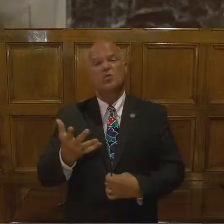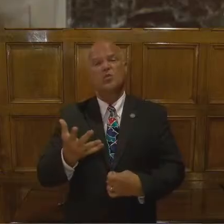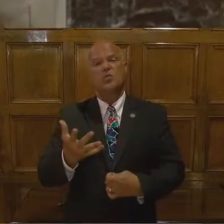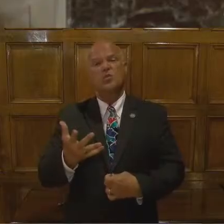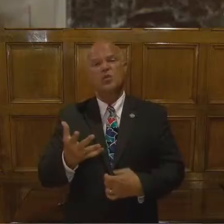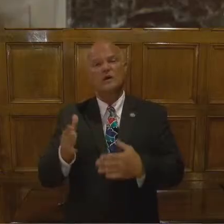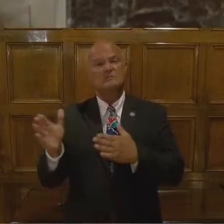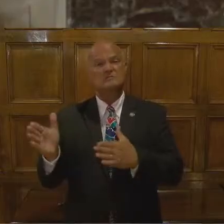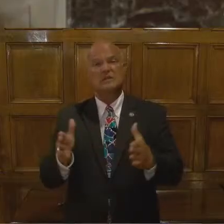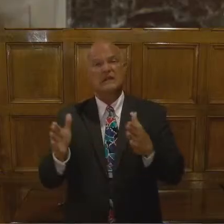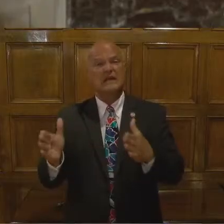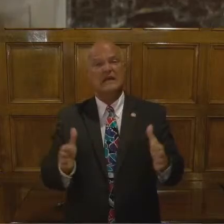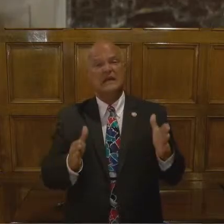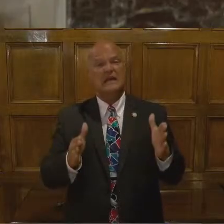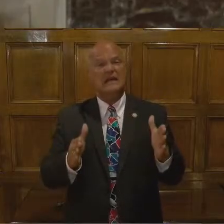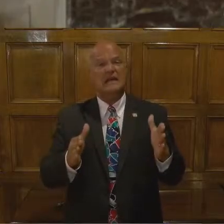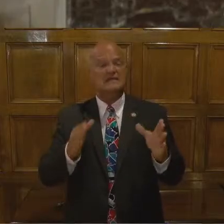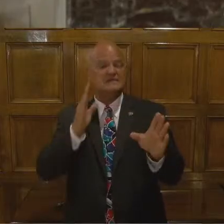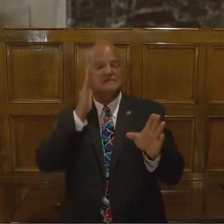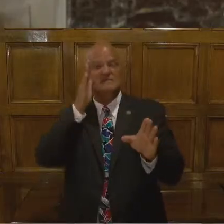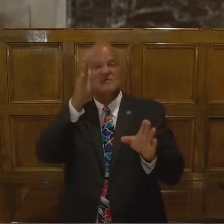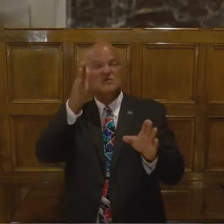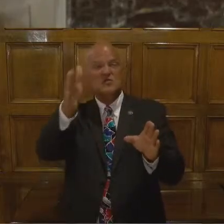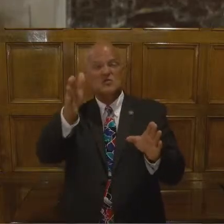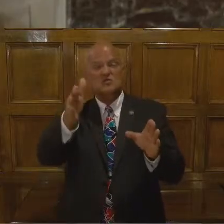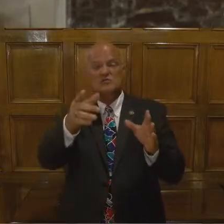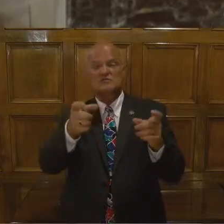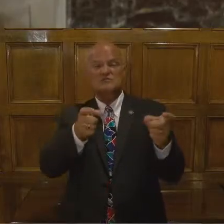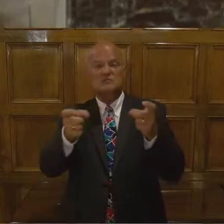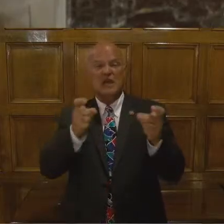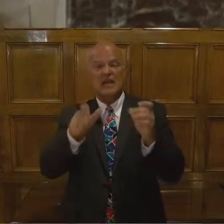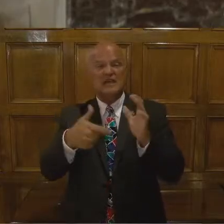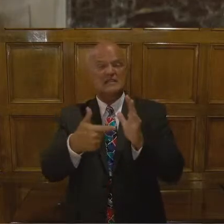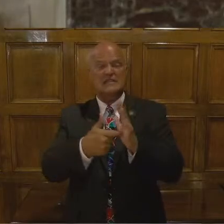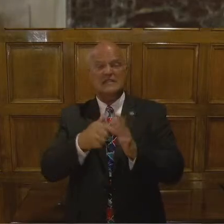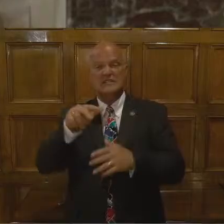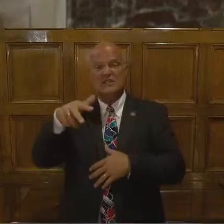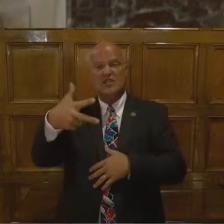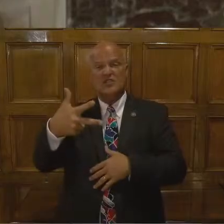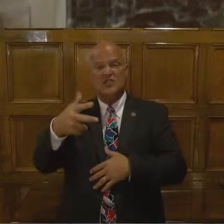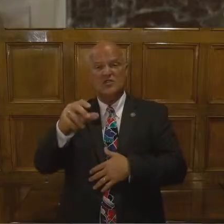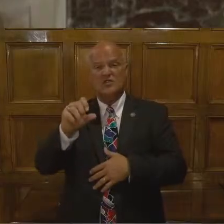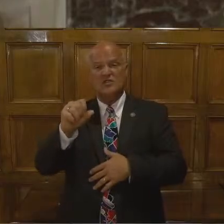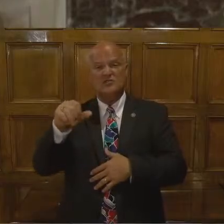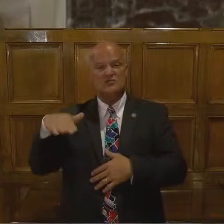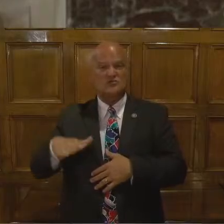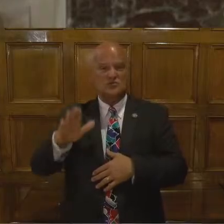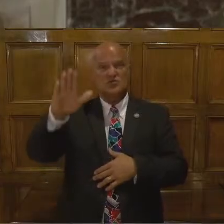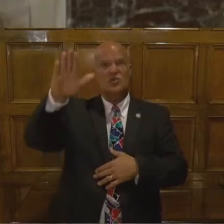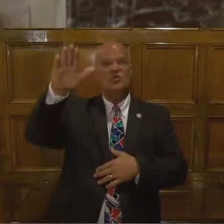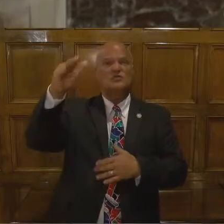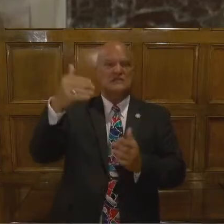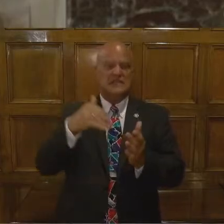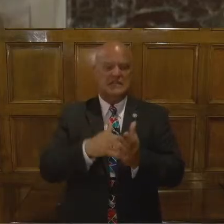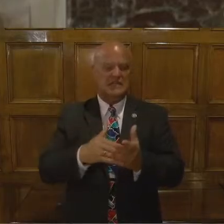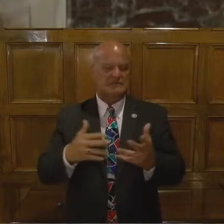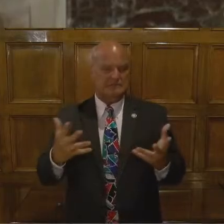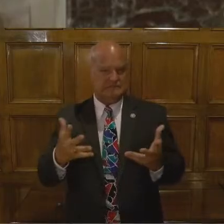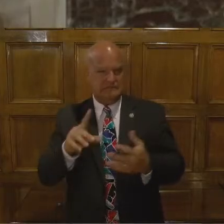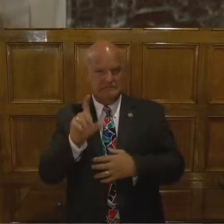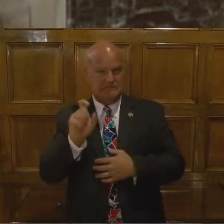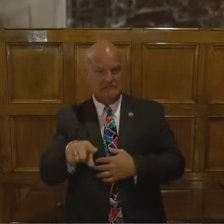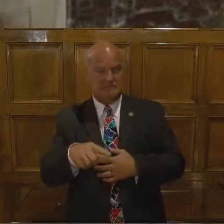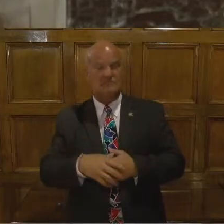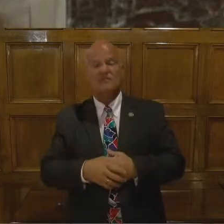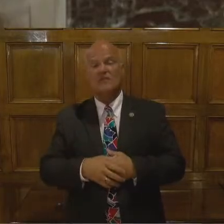what strategies, what tools do you have left for managing this third surge that appears to be happening? And kind of follow up